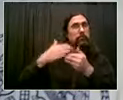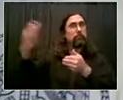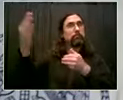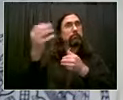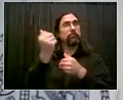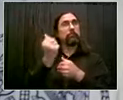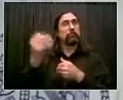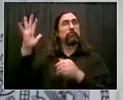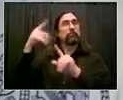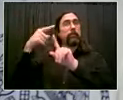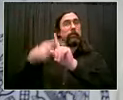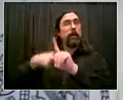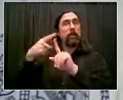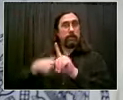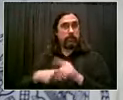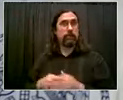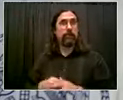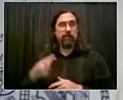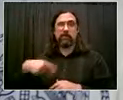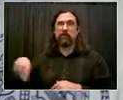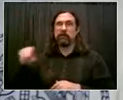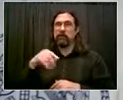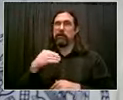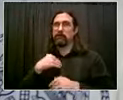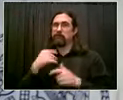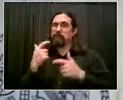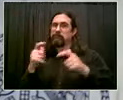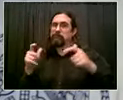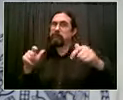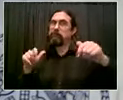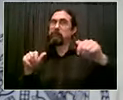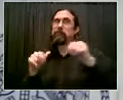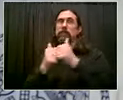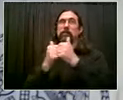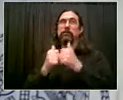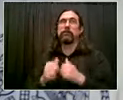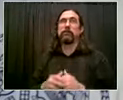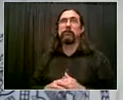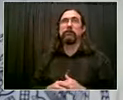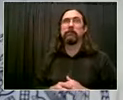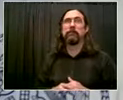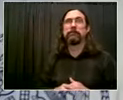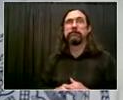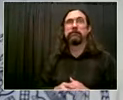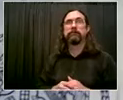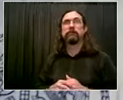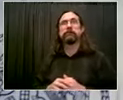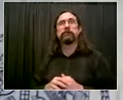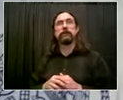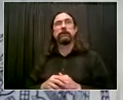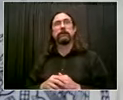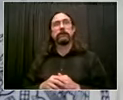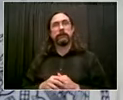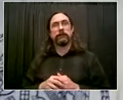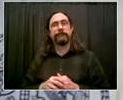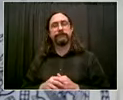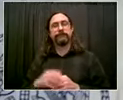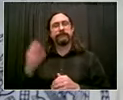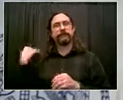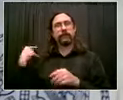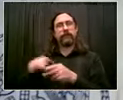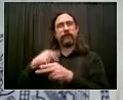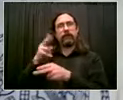that are reforms we needed. We needed the discovery reform. It was the right thing to do. Now, let's make some of the tweaks and revisions we need